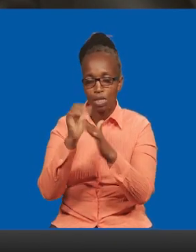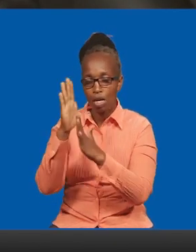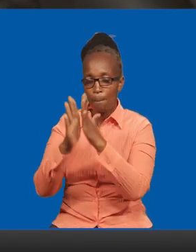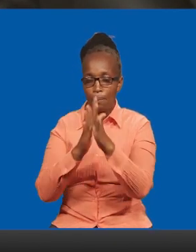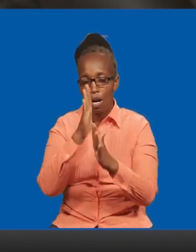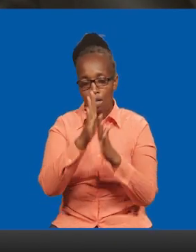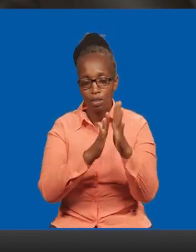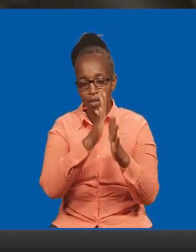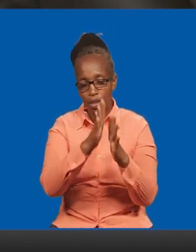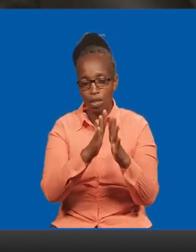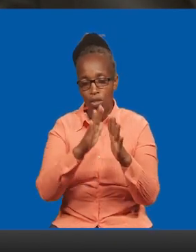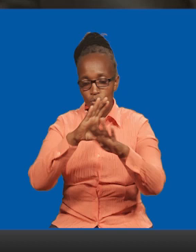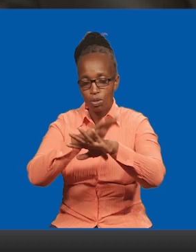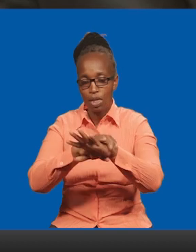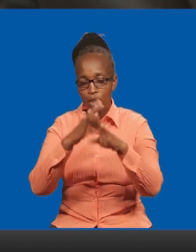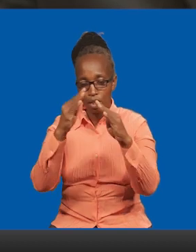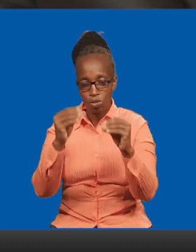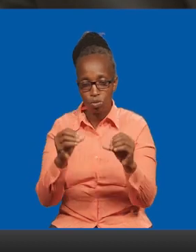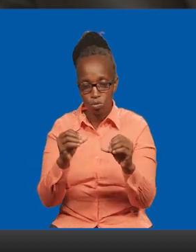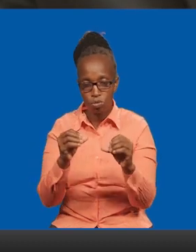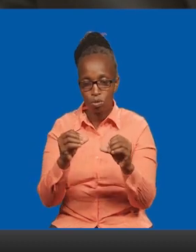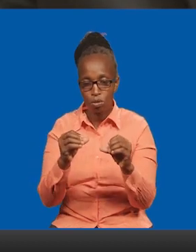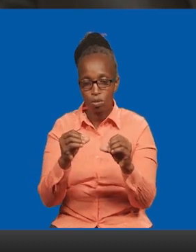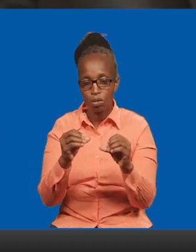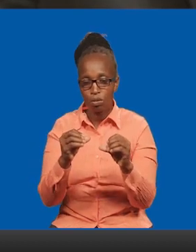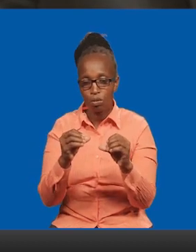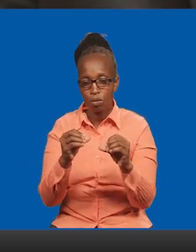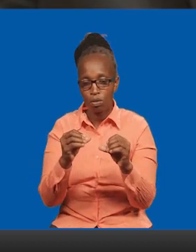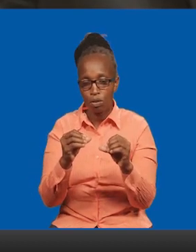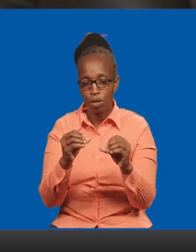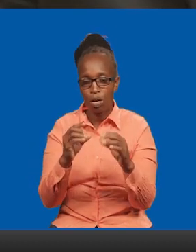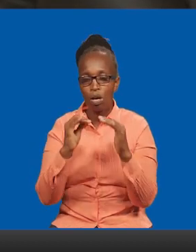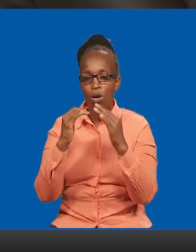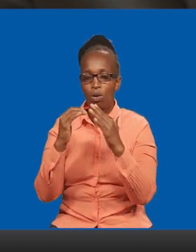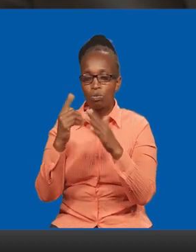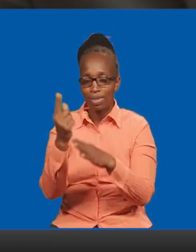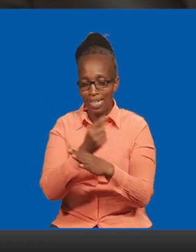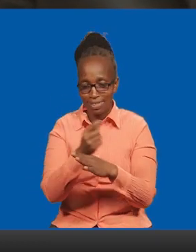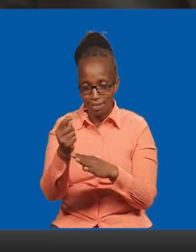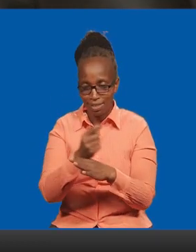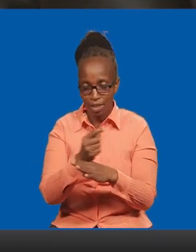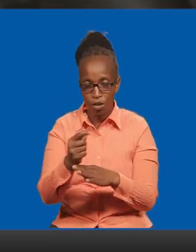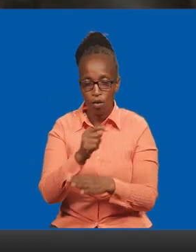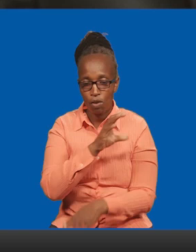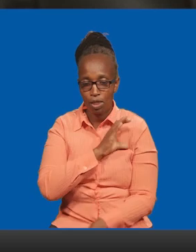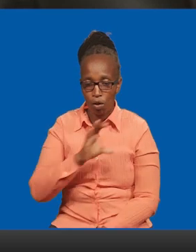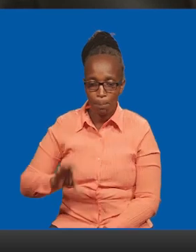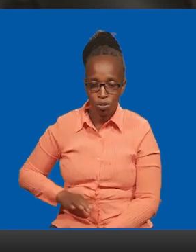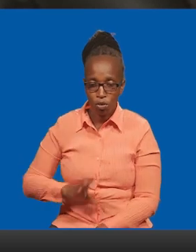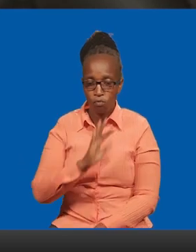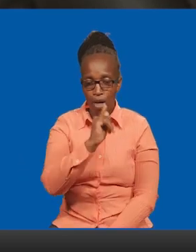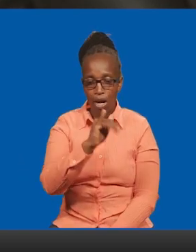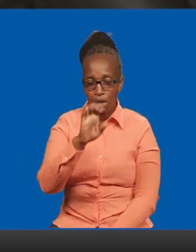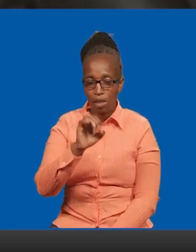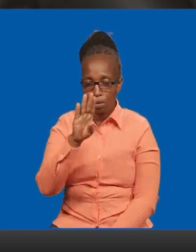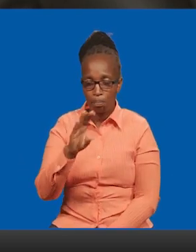are genuinely intended to finding a solution to the recruitment of commissioners